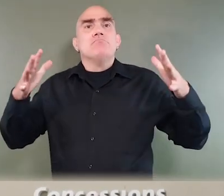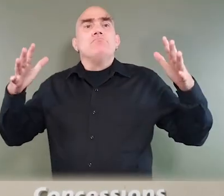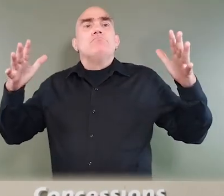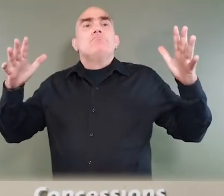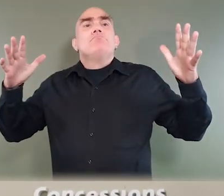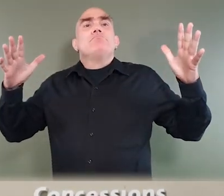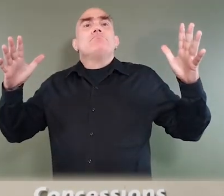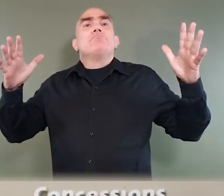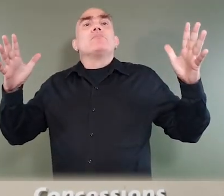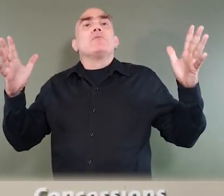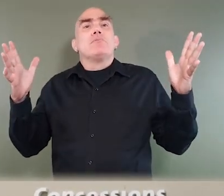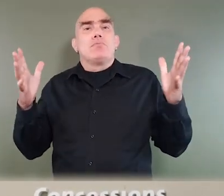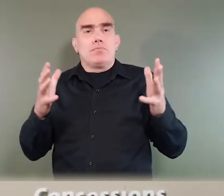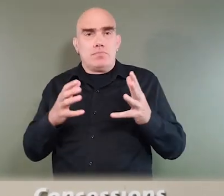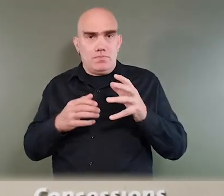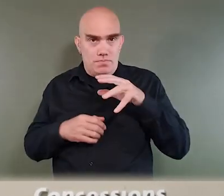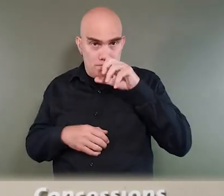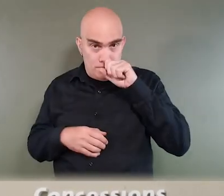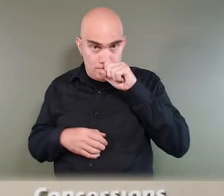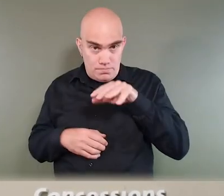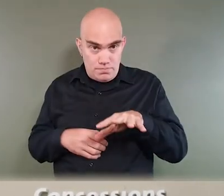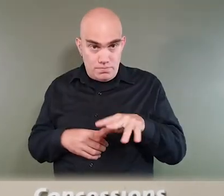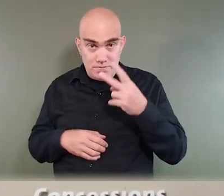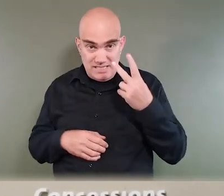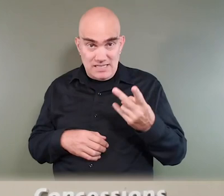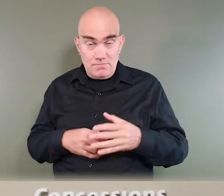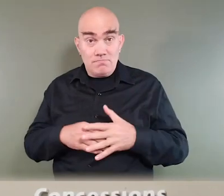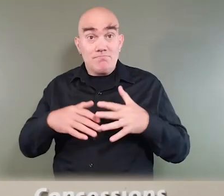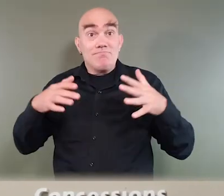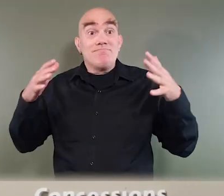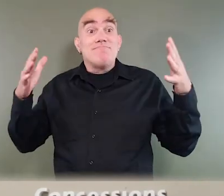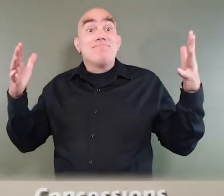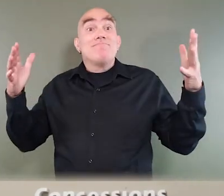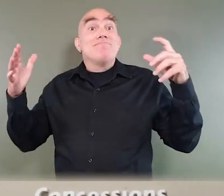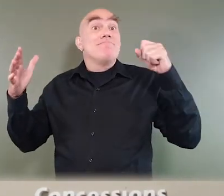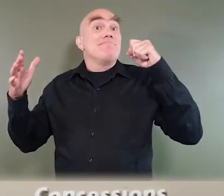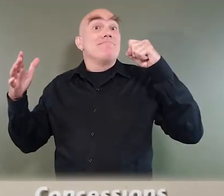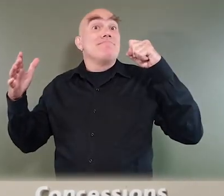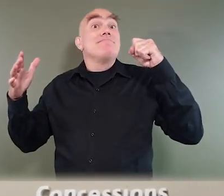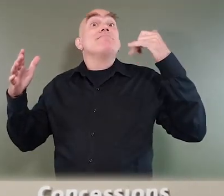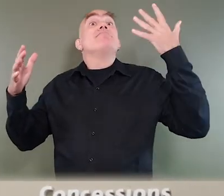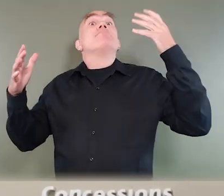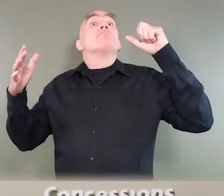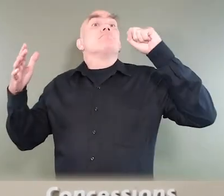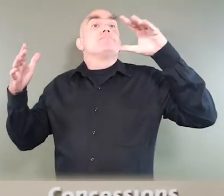out through the nose.